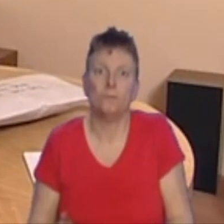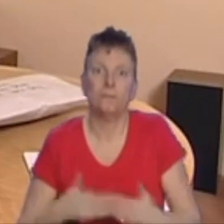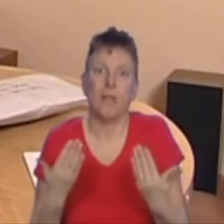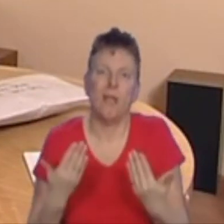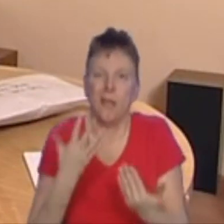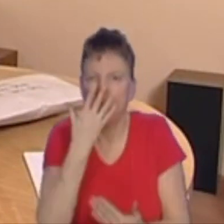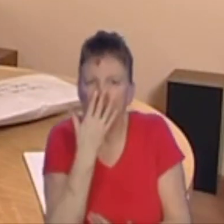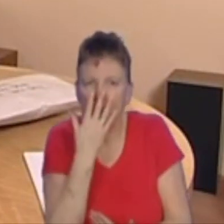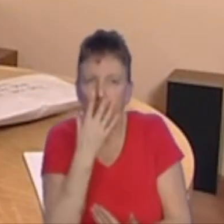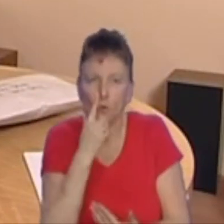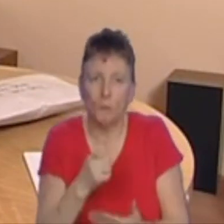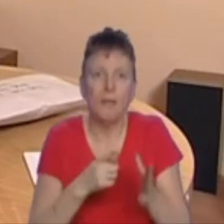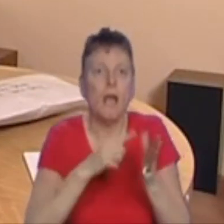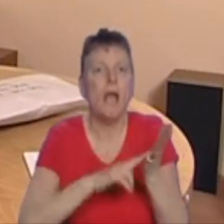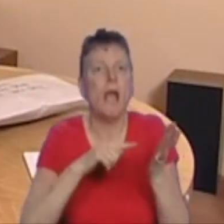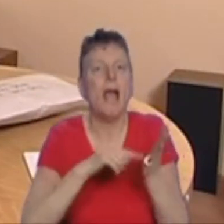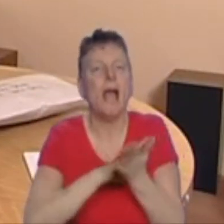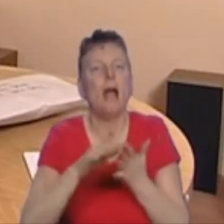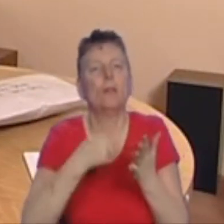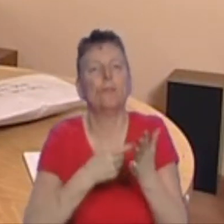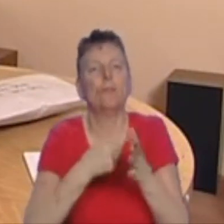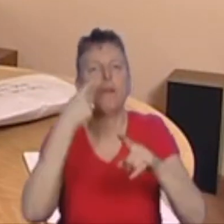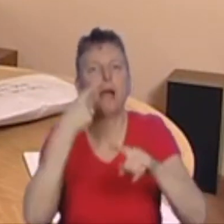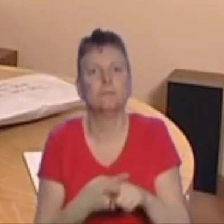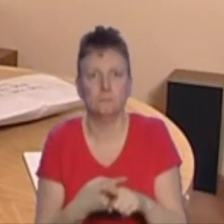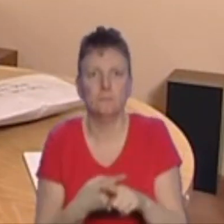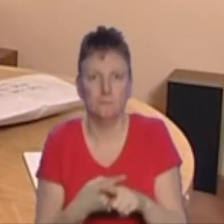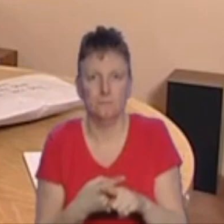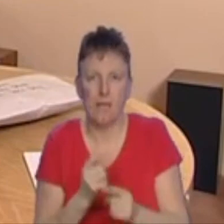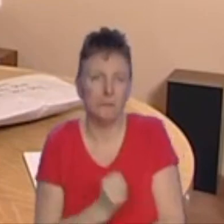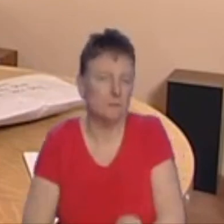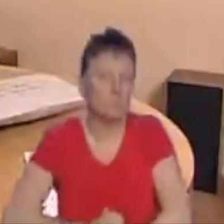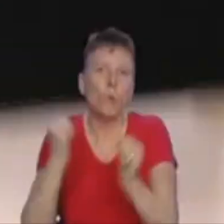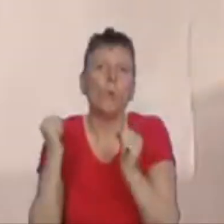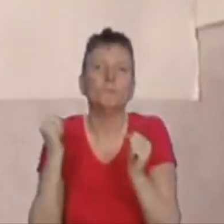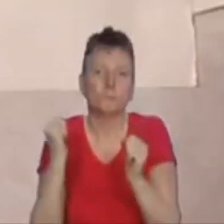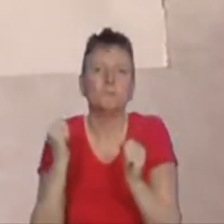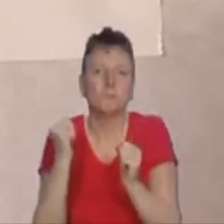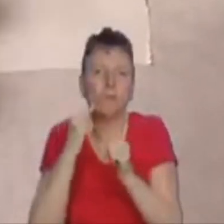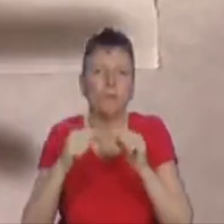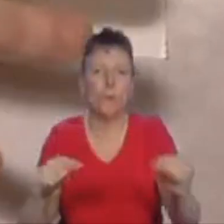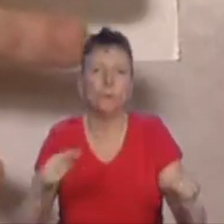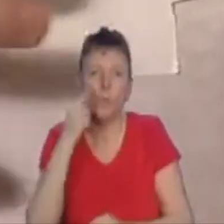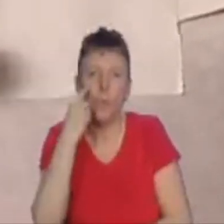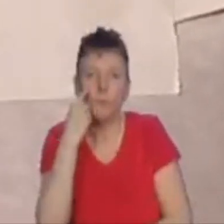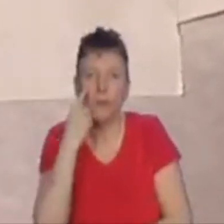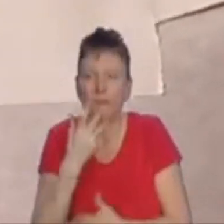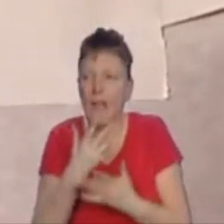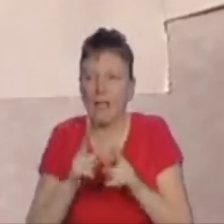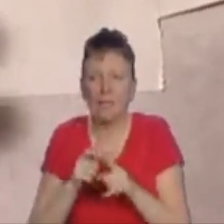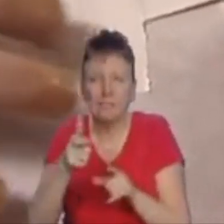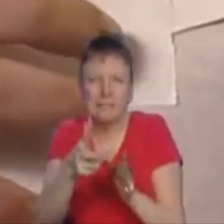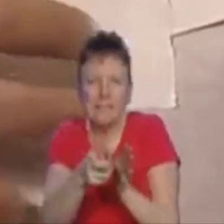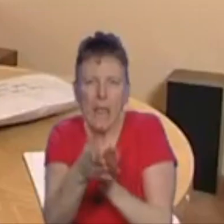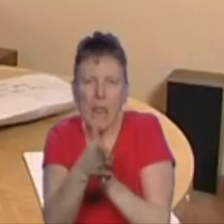could be anthrax. It's the explosive which propels the spores around the room. Also watch out for excessive taping, like